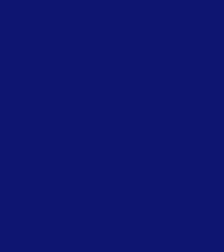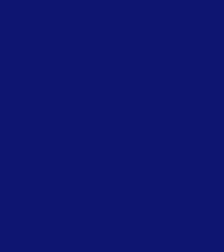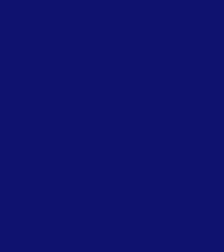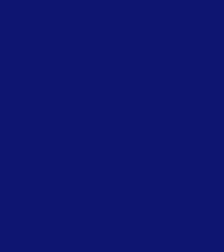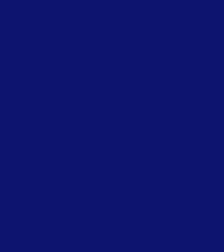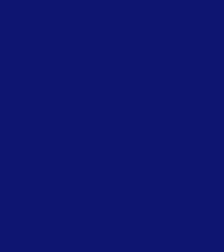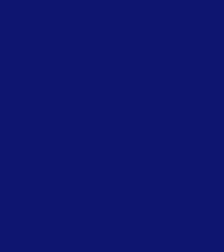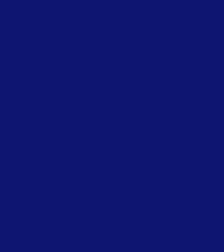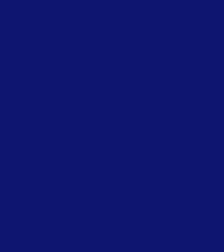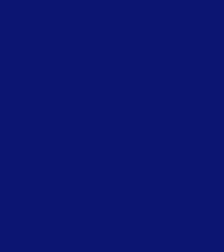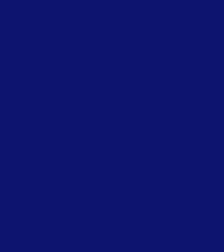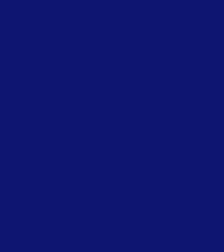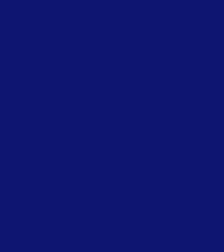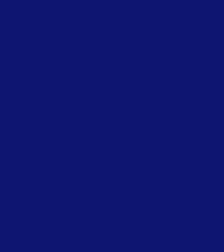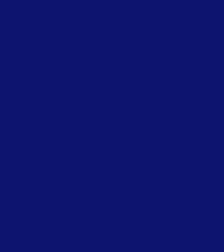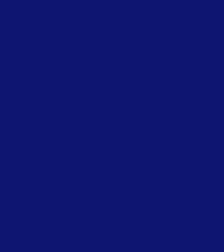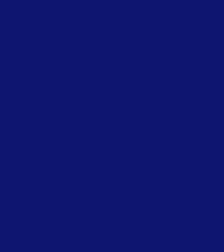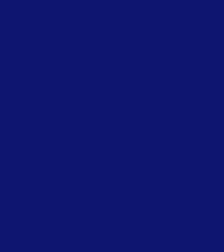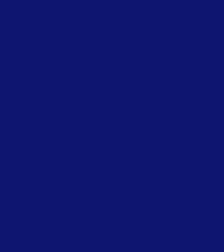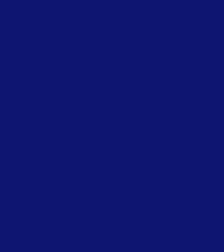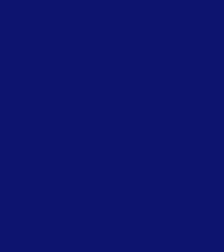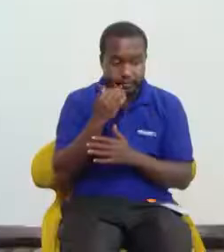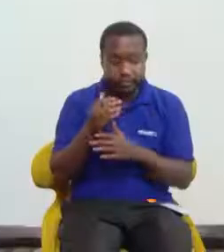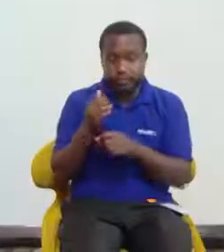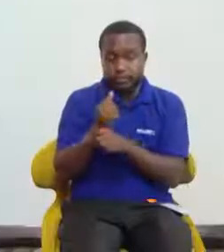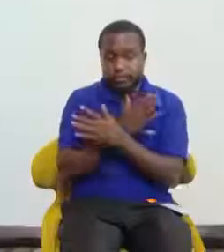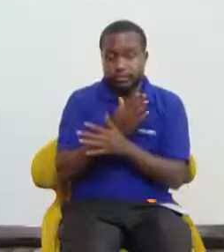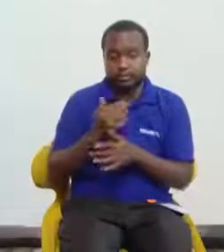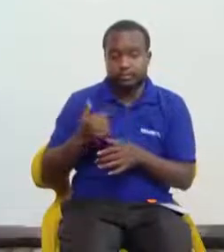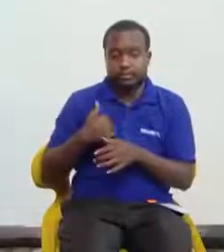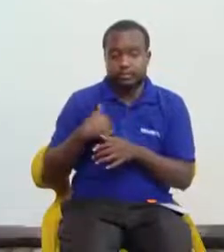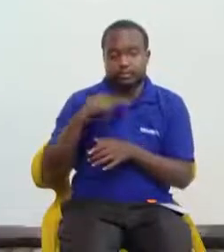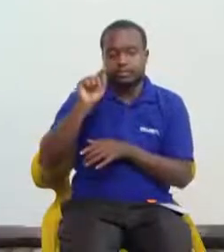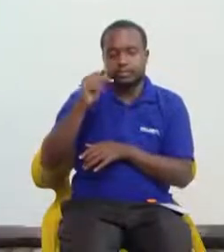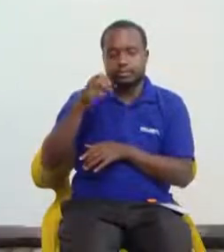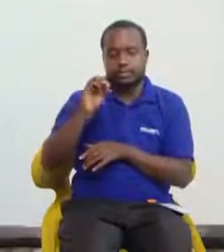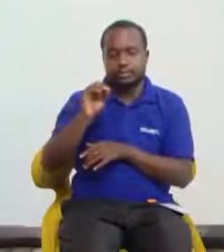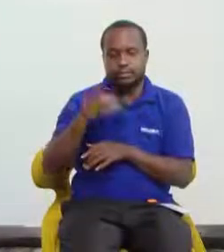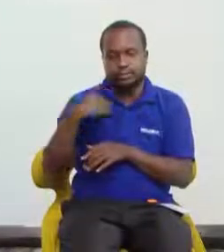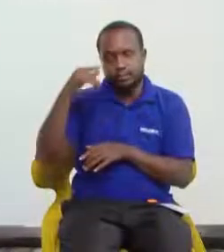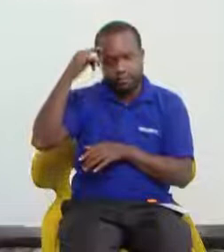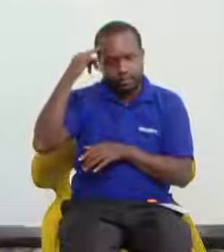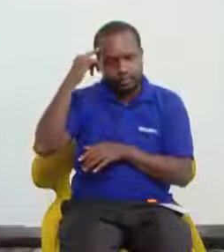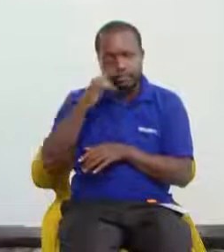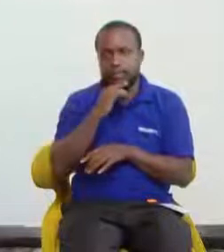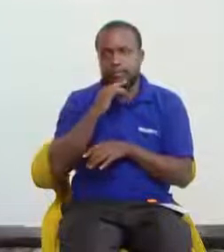comrades, I'm Theo Ressa. I'm a black male African, Kenyan,